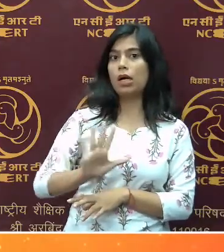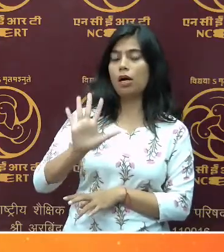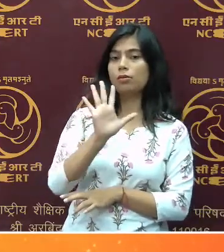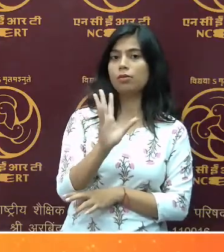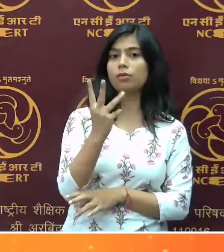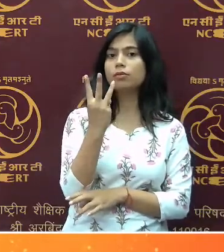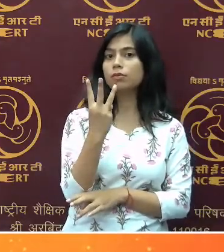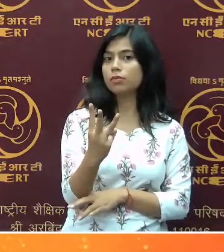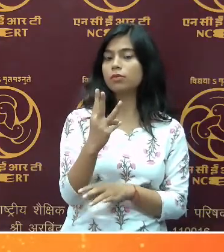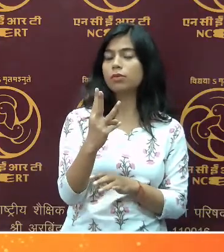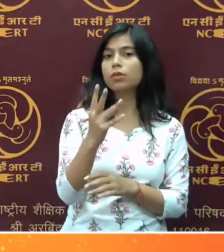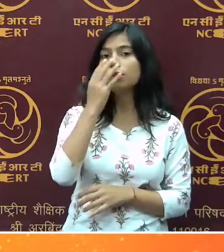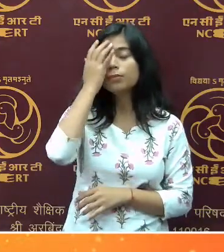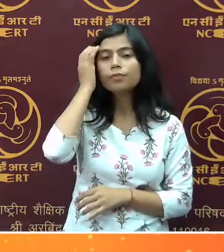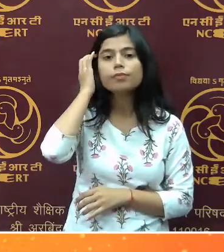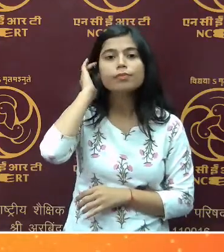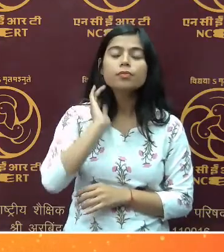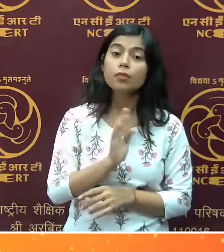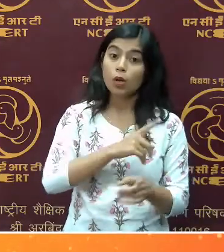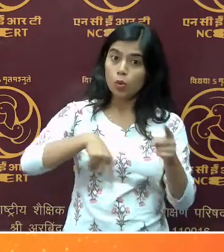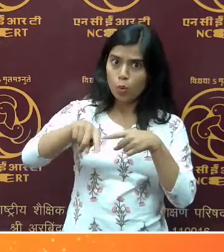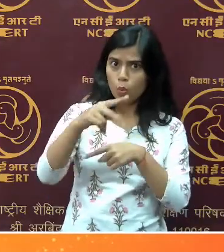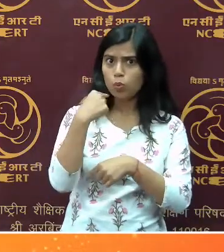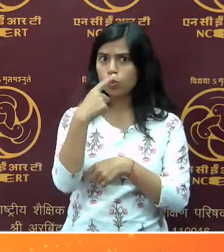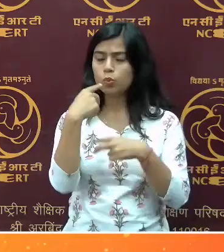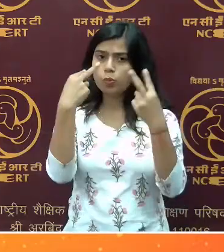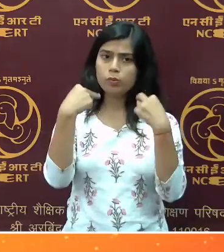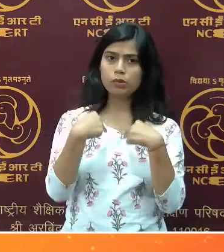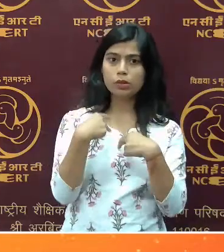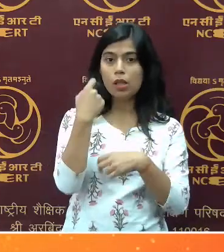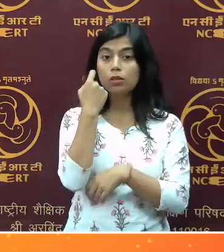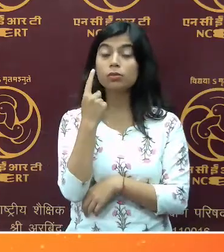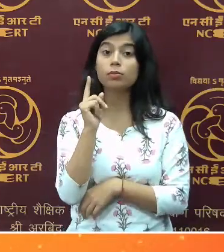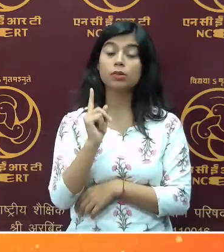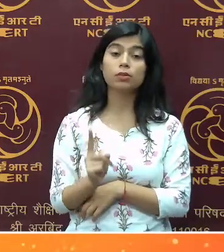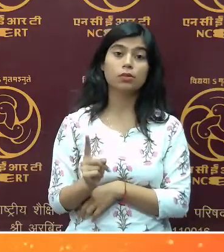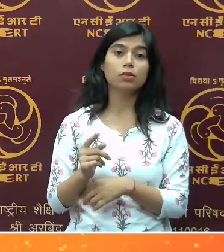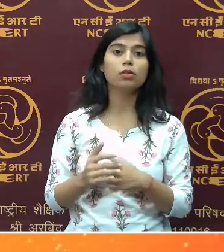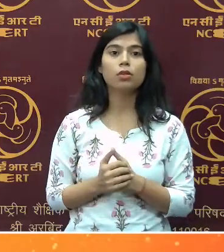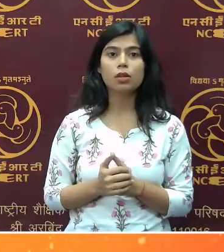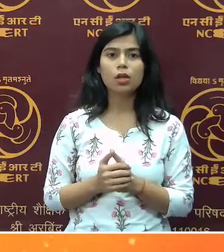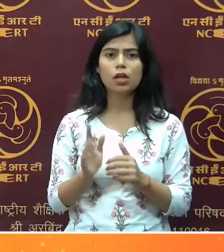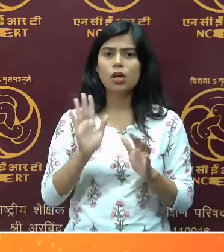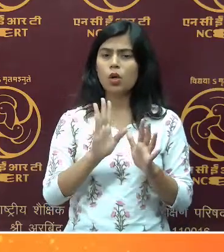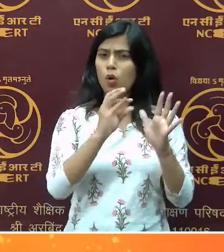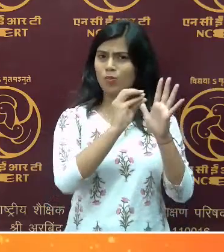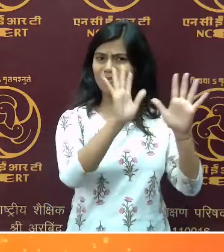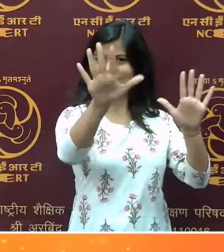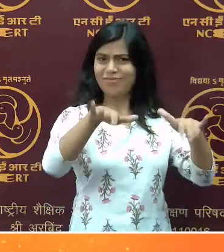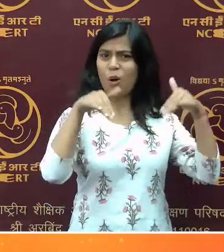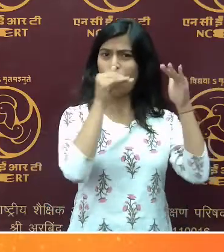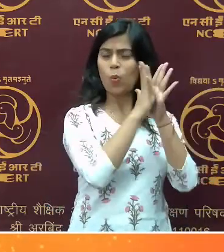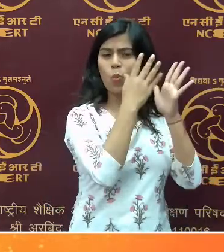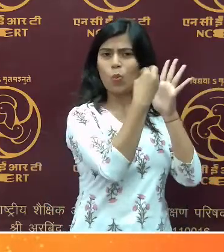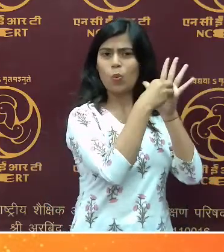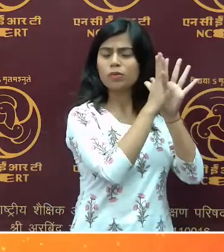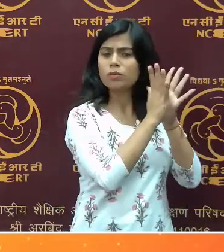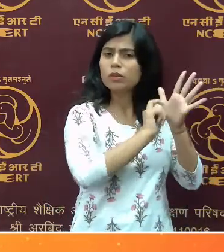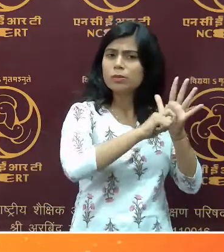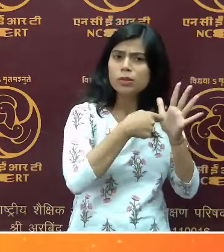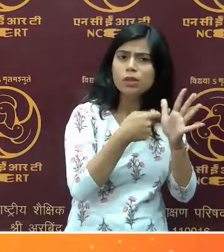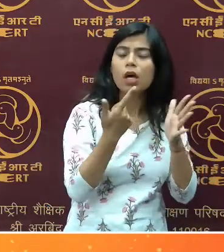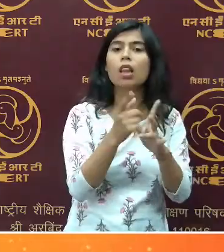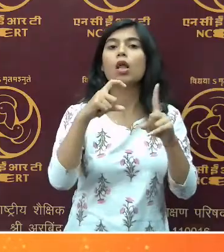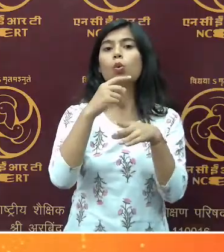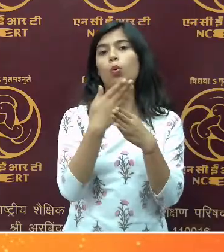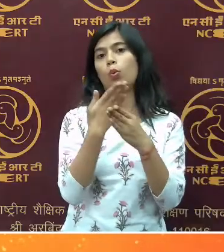our viewers, they should also understand that constitution is a document that sets limit on the powers